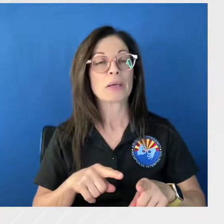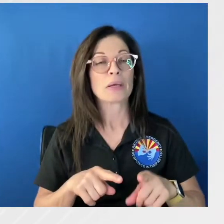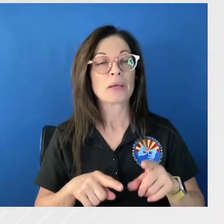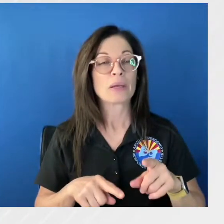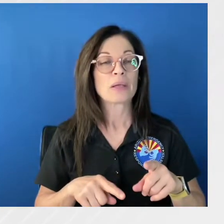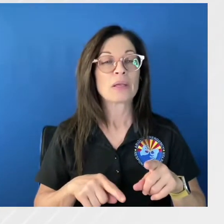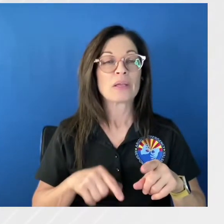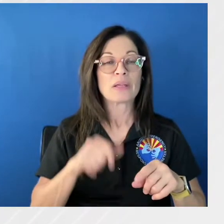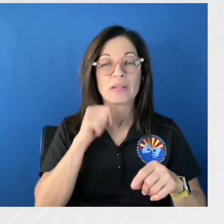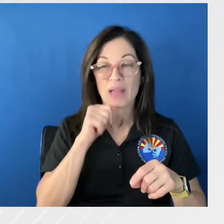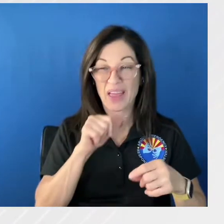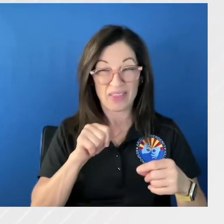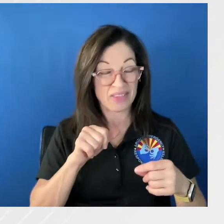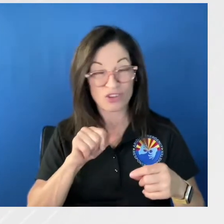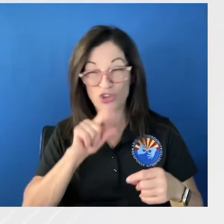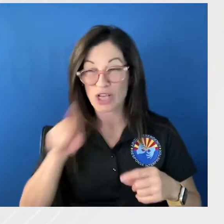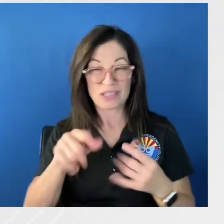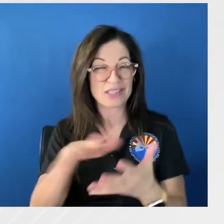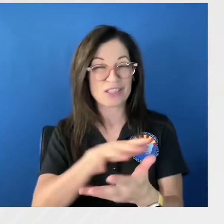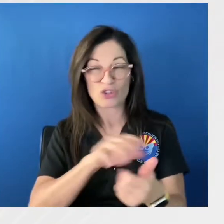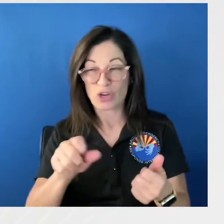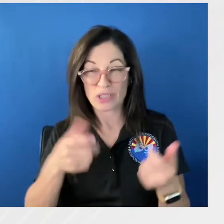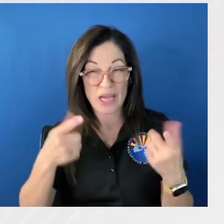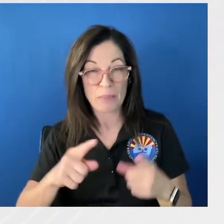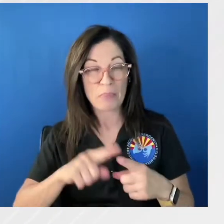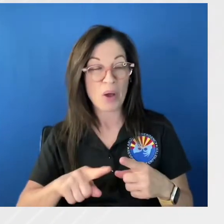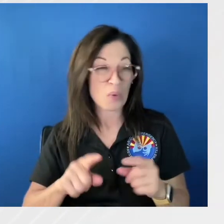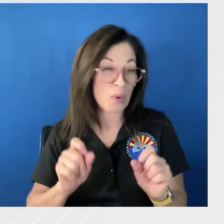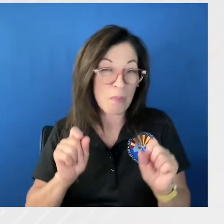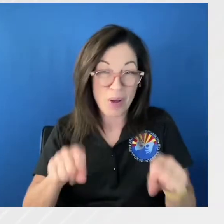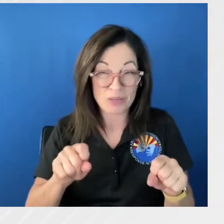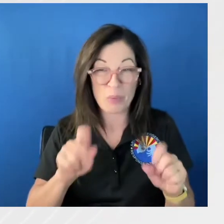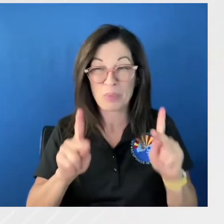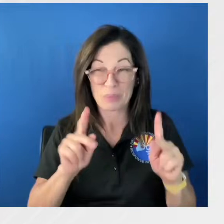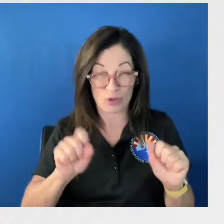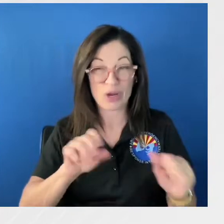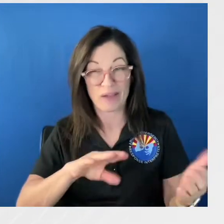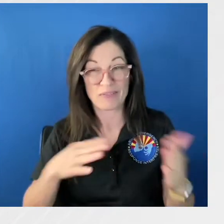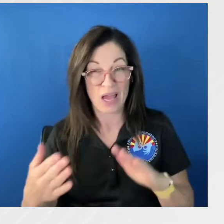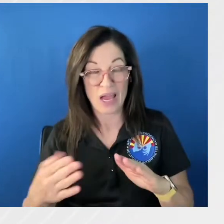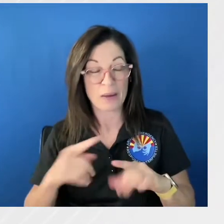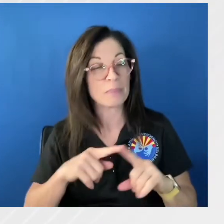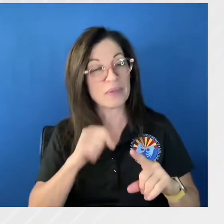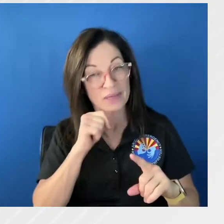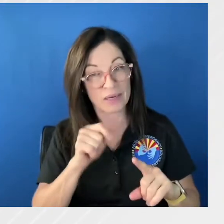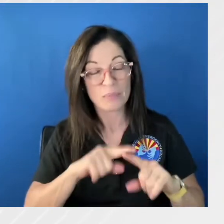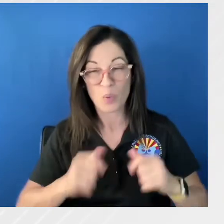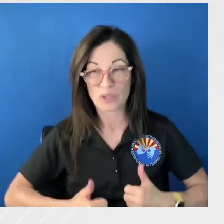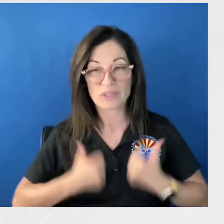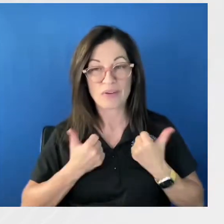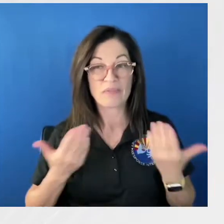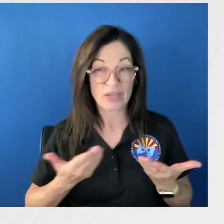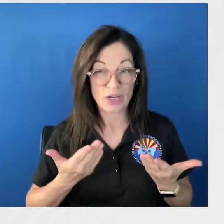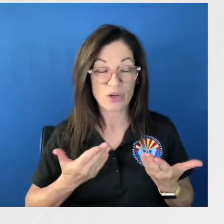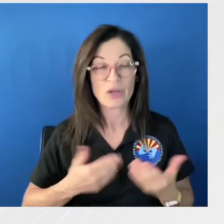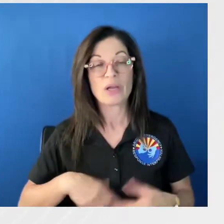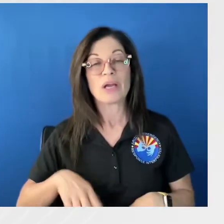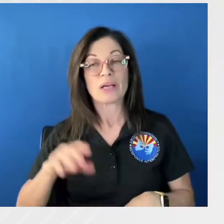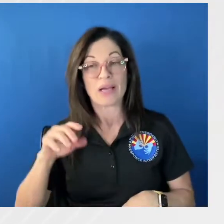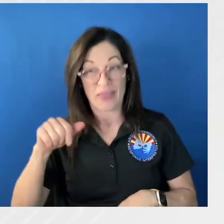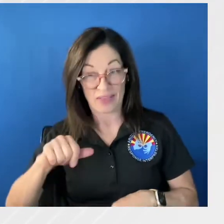death that could have occurred. And knock on wood, we're surviving in this county, and we're surviving in LA County.